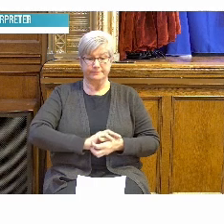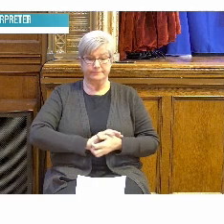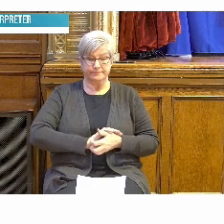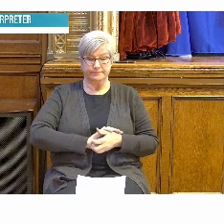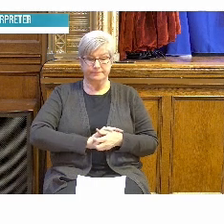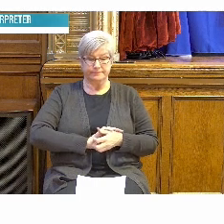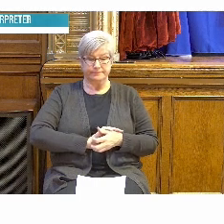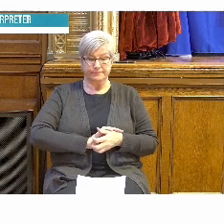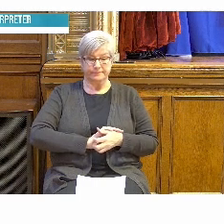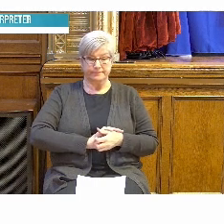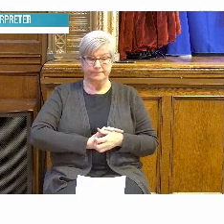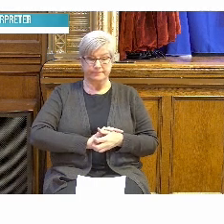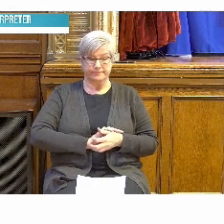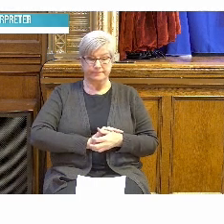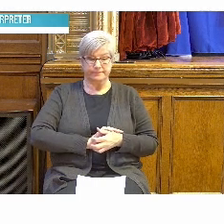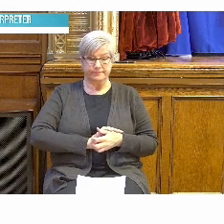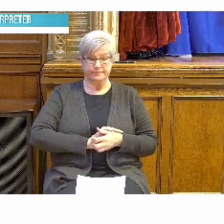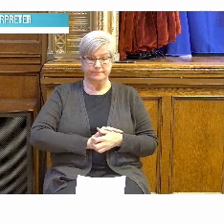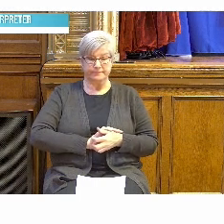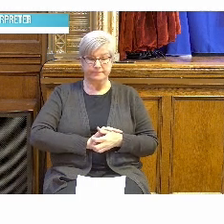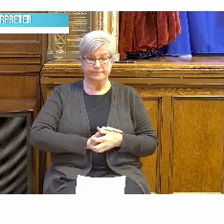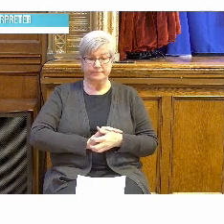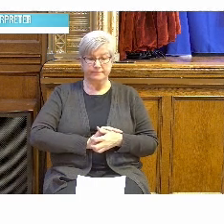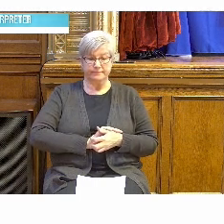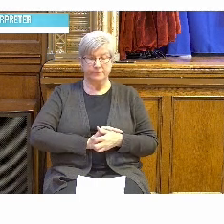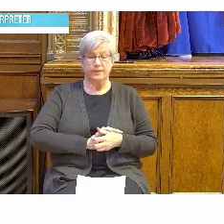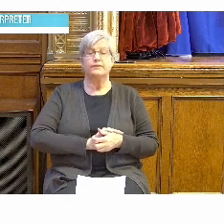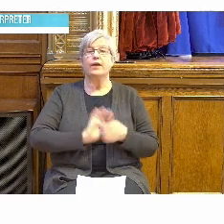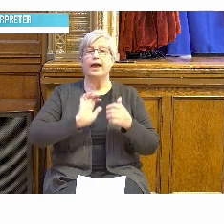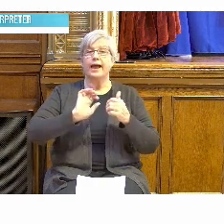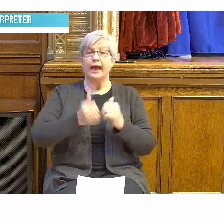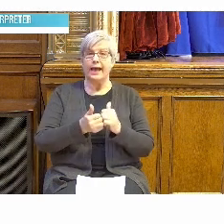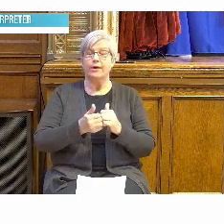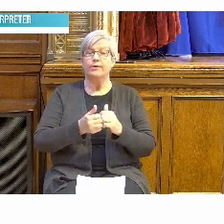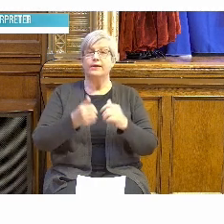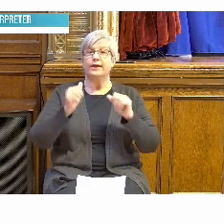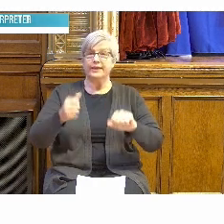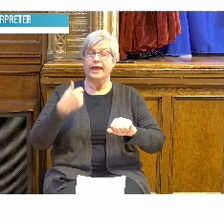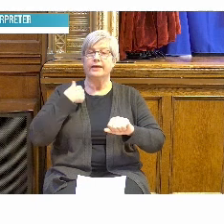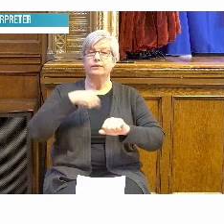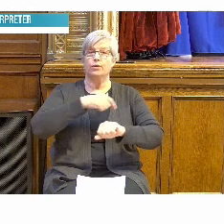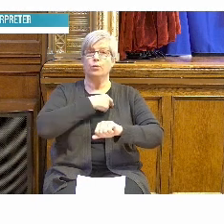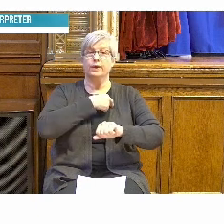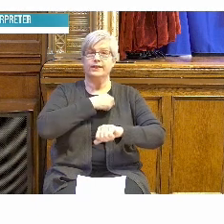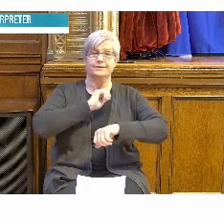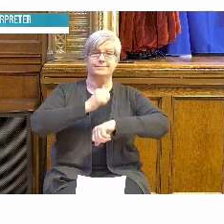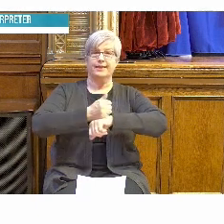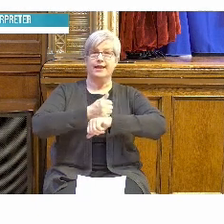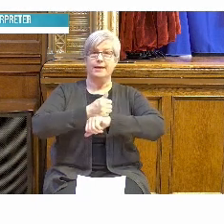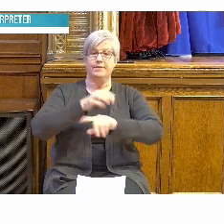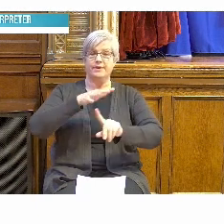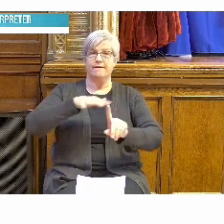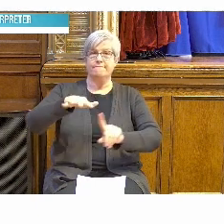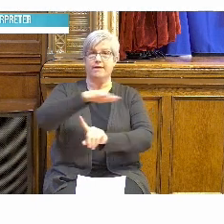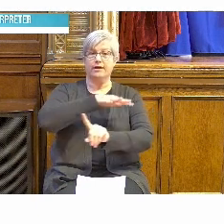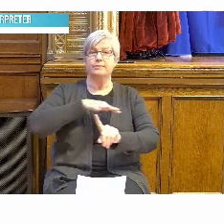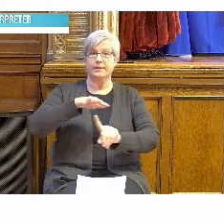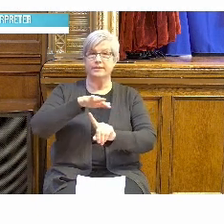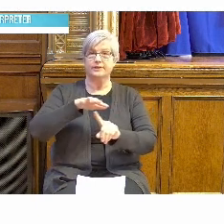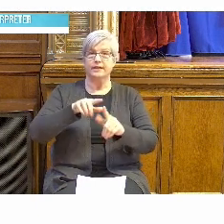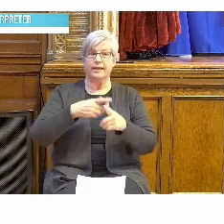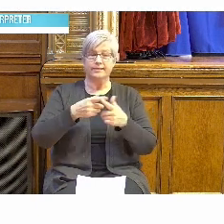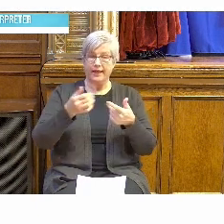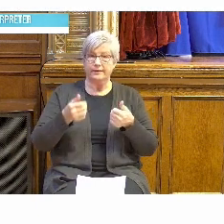create the environment for people to be able to attend. For example, the doodle poll that was sent out